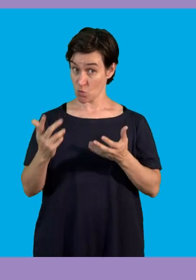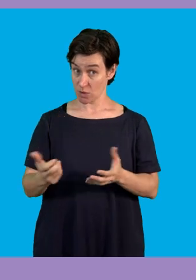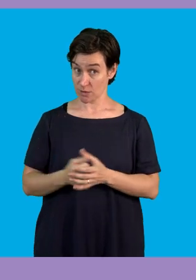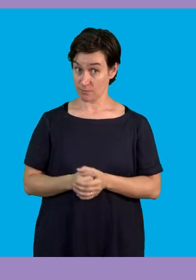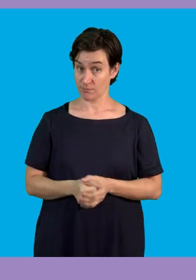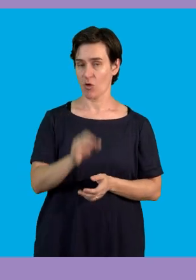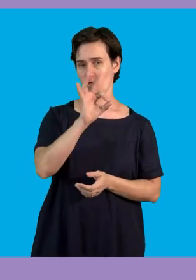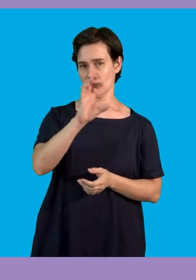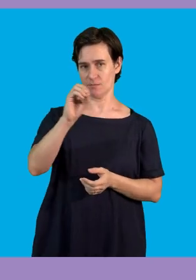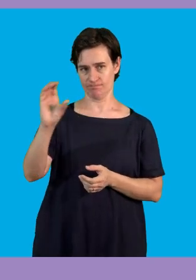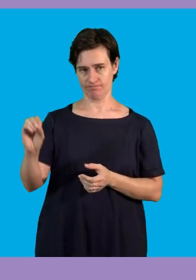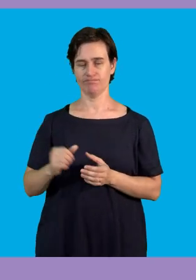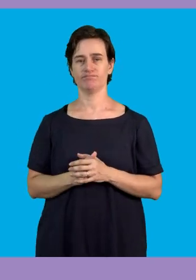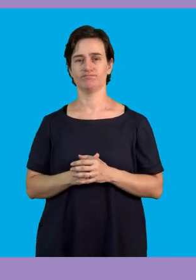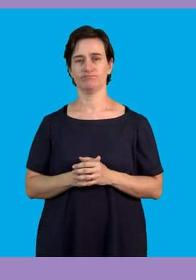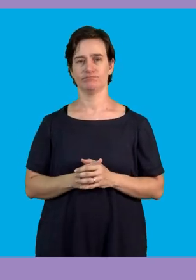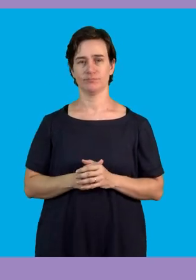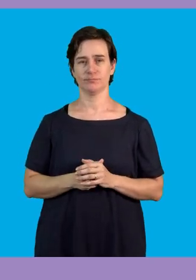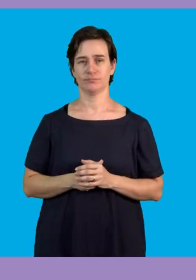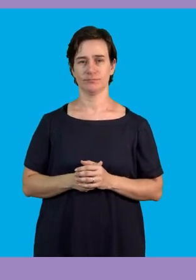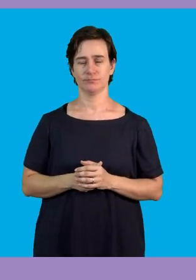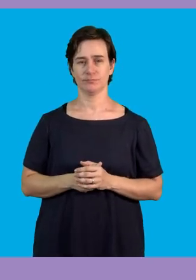is 300.